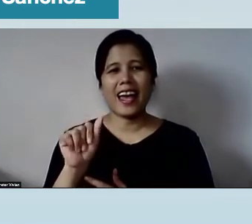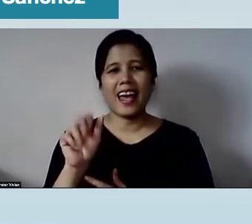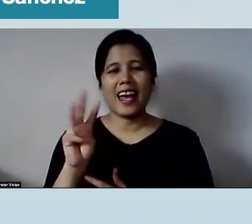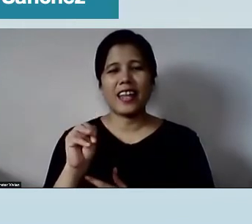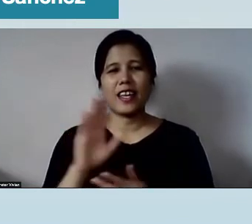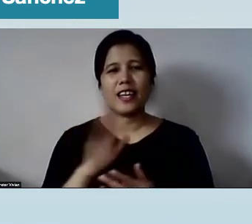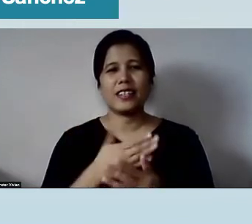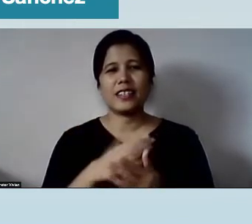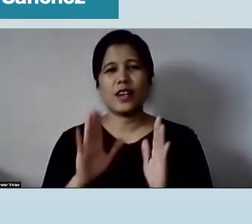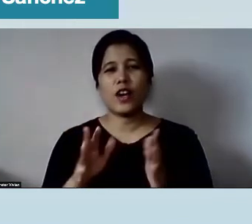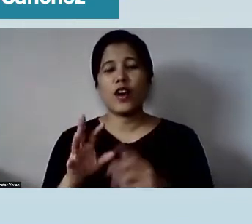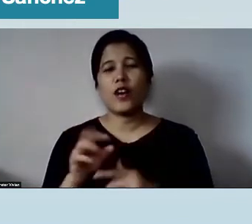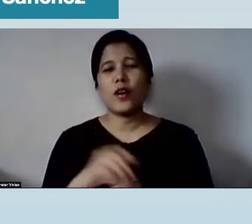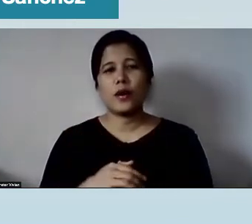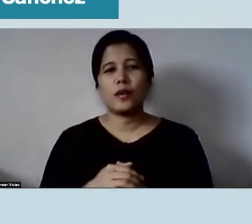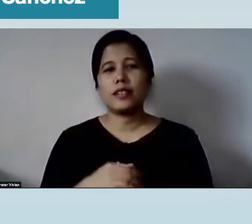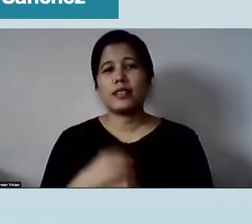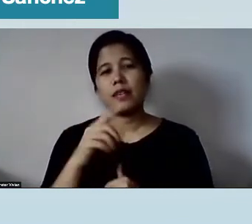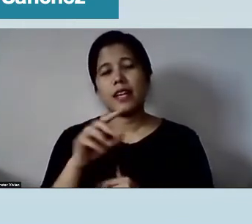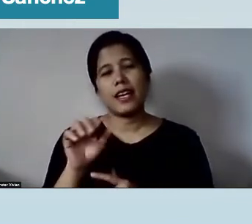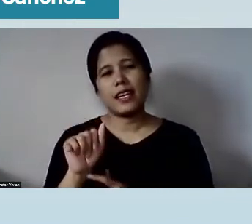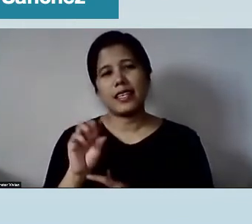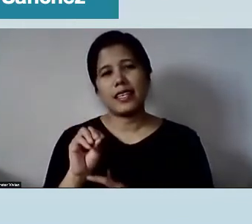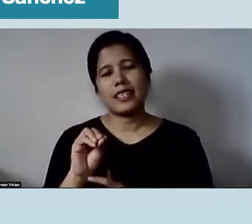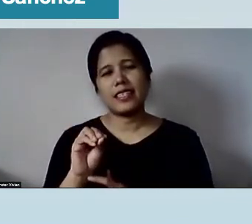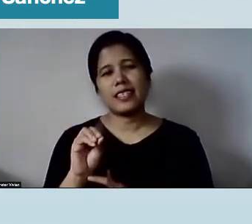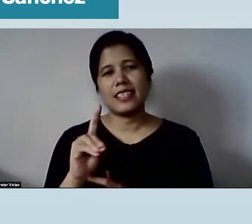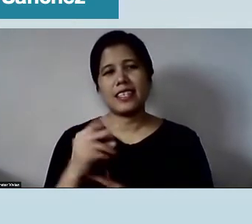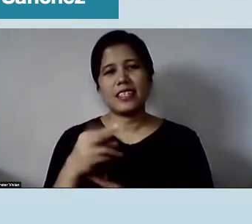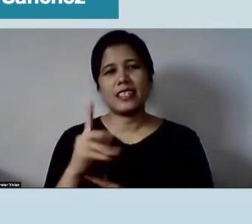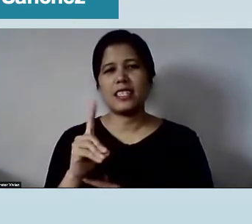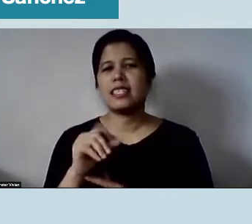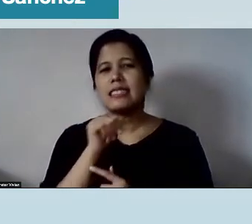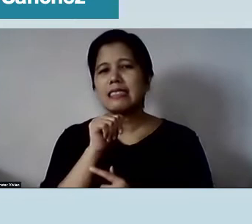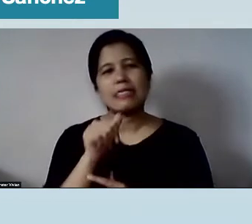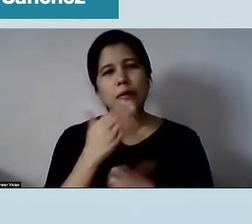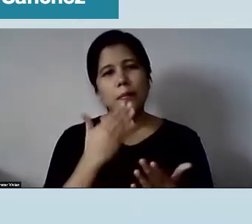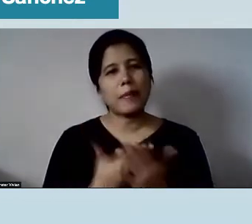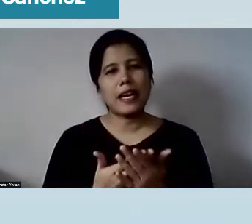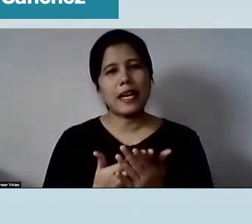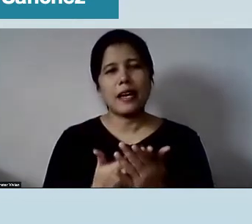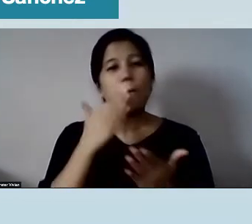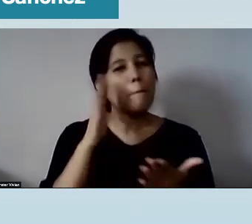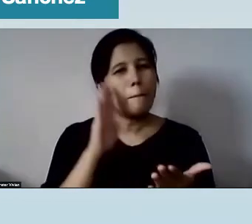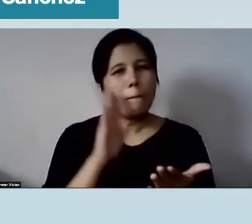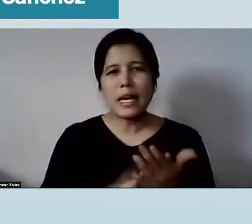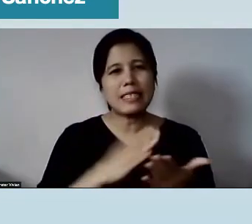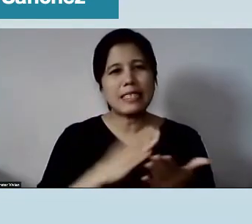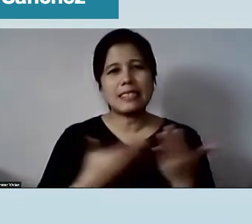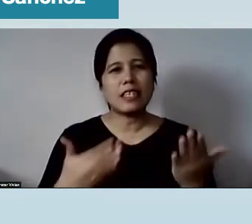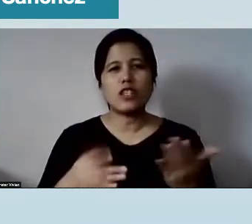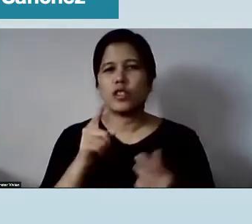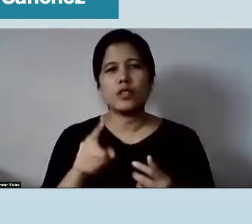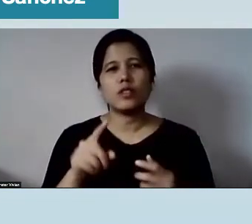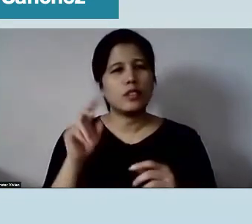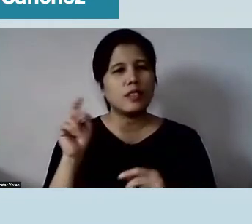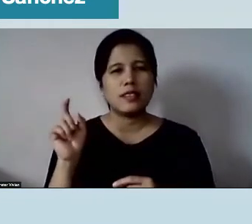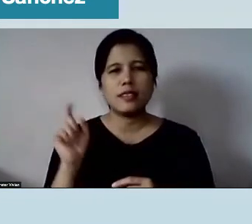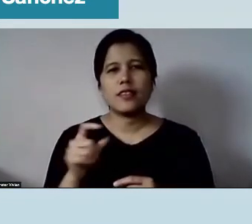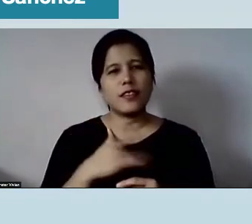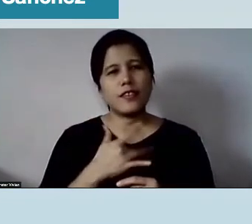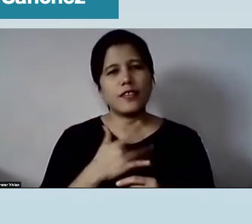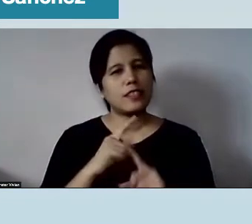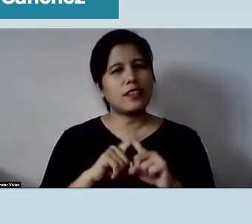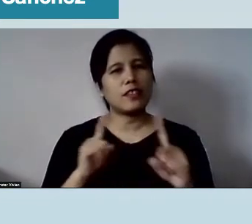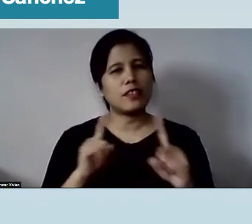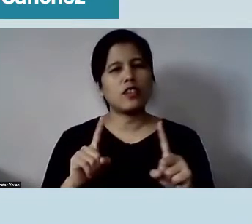San Francisco, California. Sabi niya, ADHD isn't a bad thing, and you shouldn't feel different from